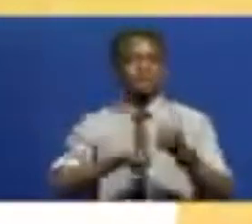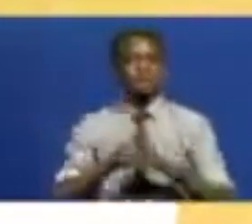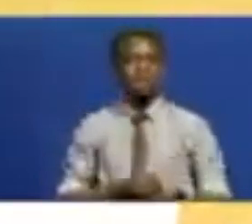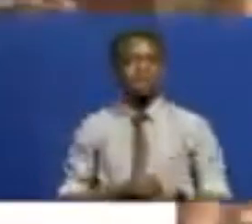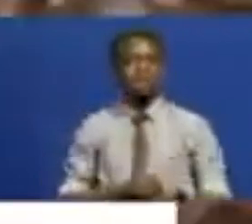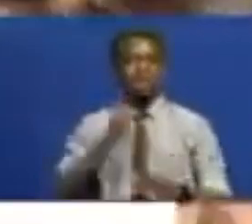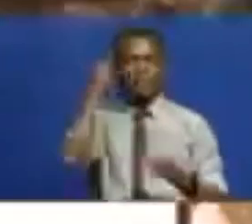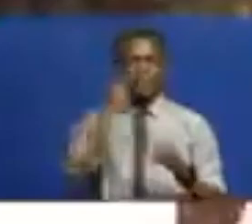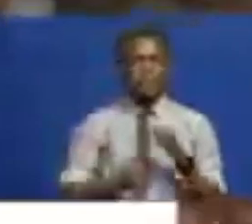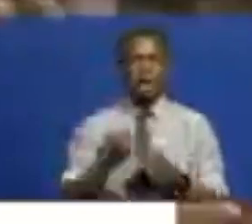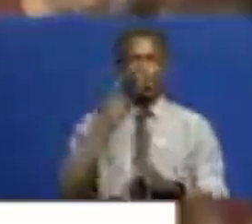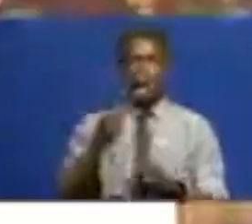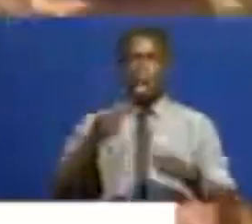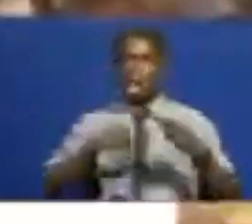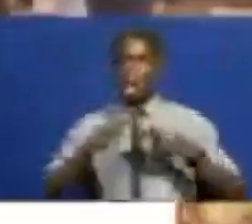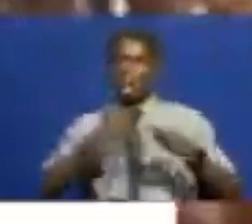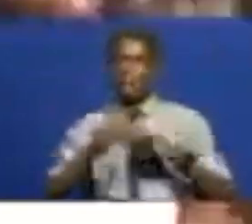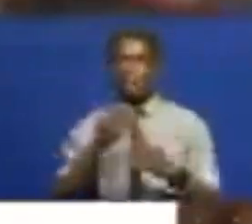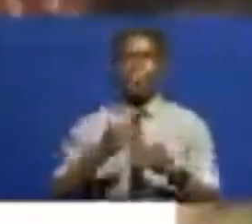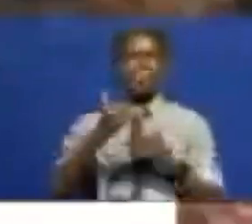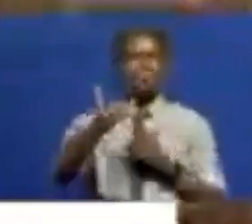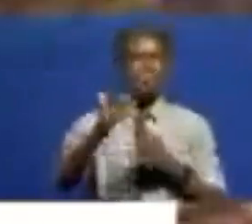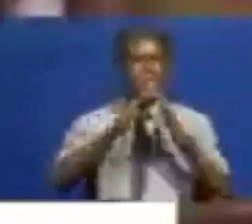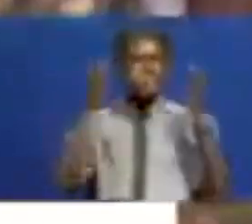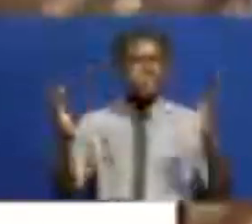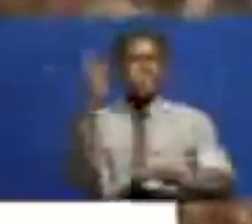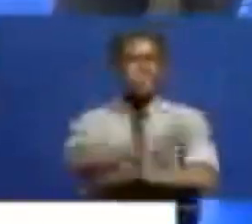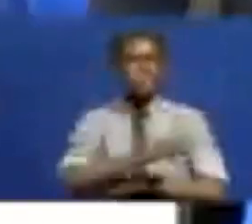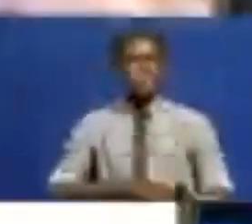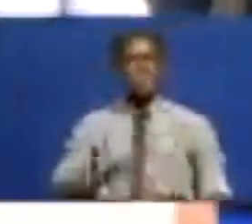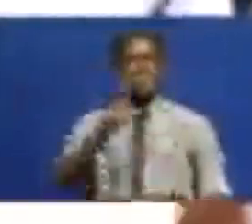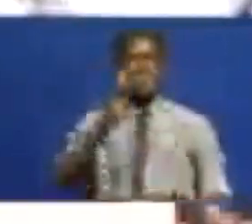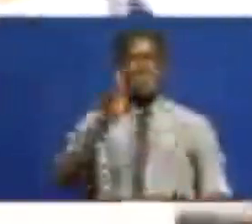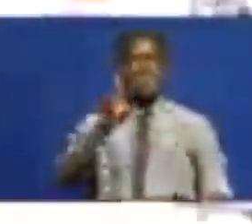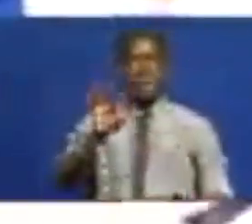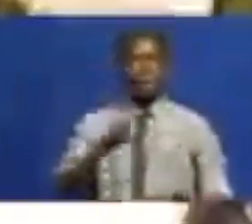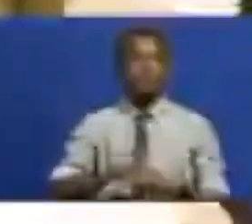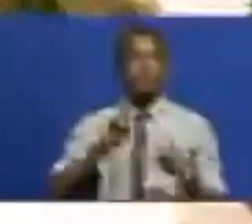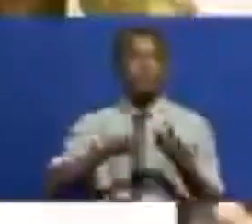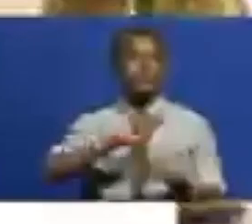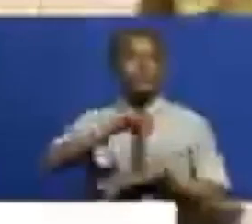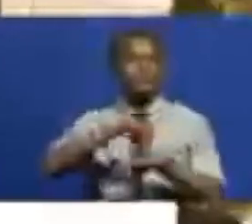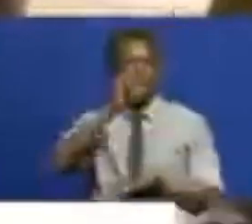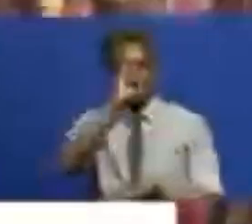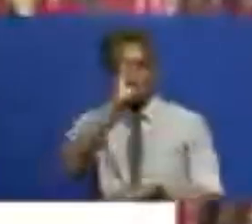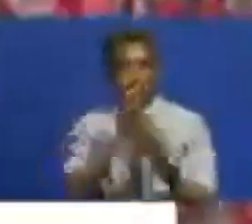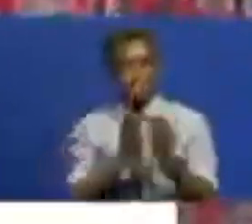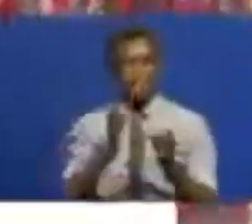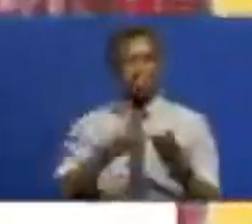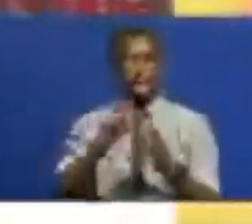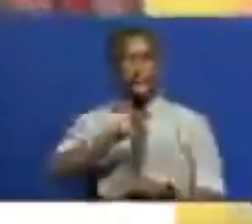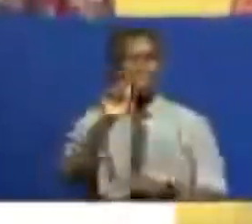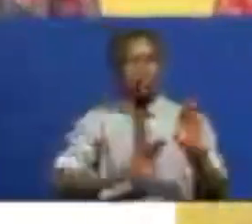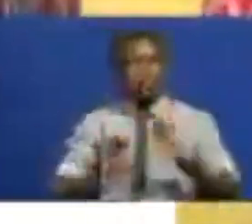Final rehearsals ahead of the big day. The Kenya Defence Forces, National Police Service, and other disciplined forces